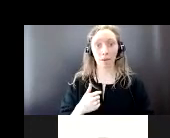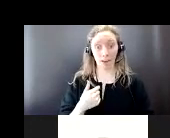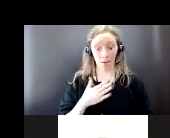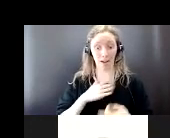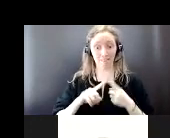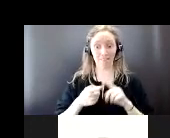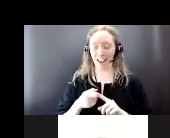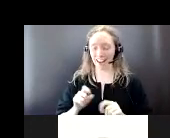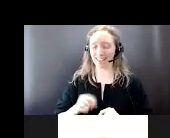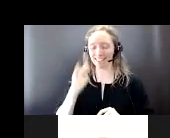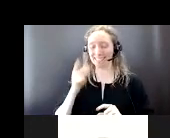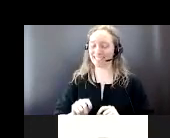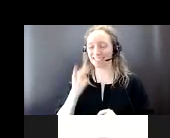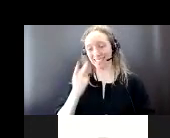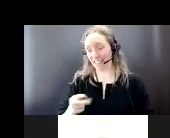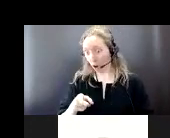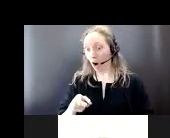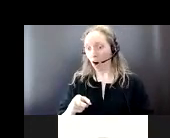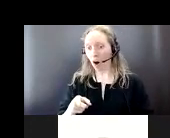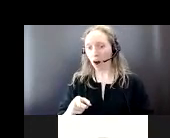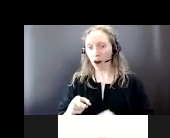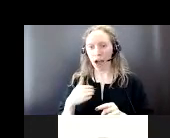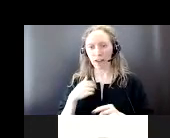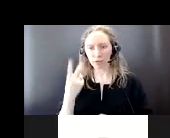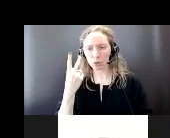How to protect yourself: don't accept requests from people you don't know.